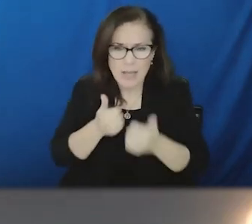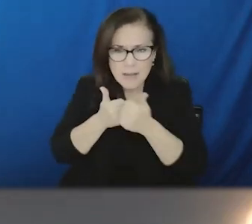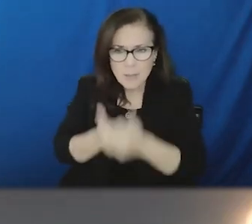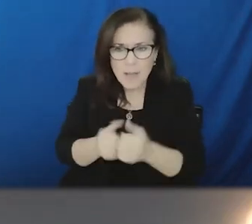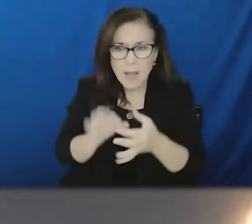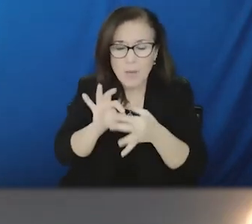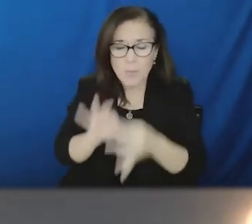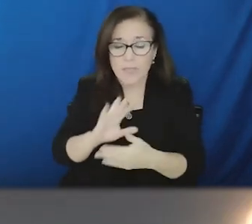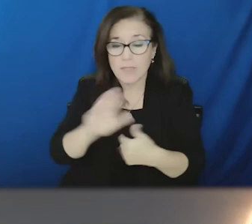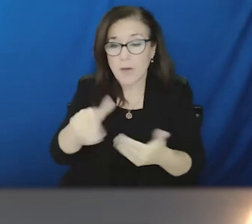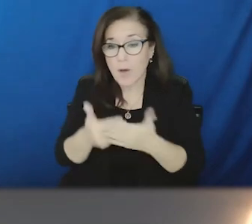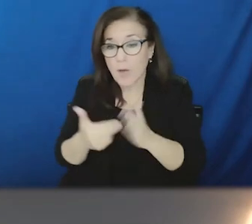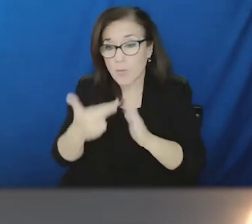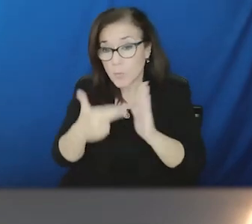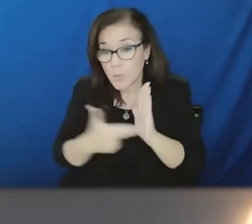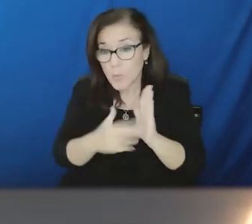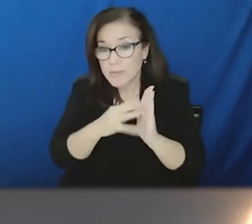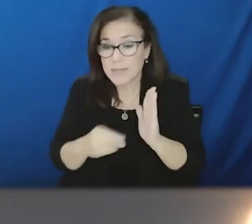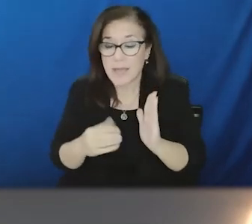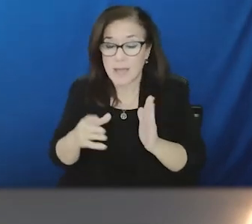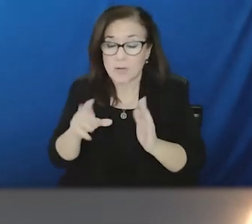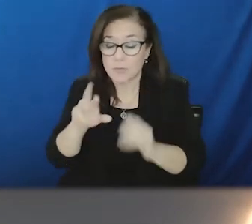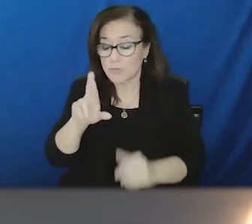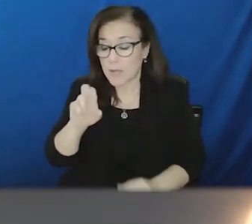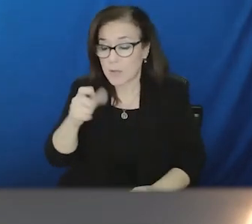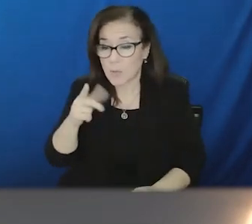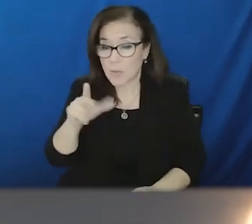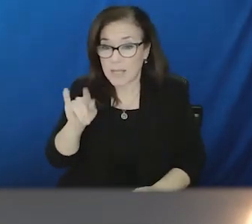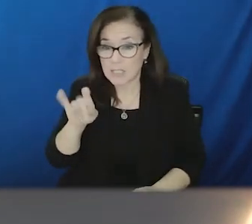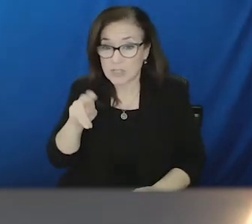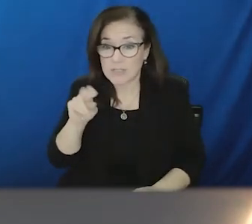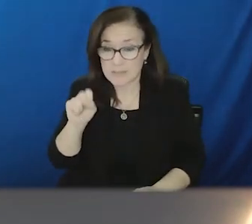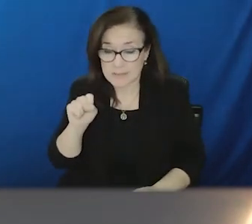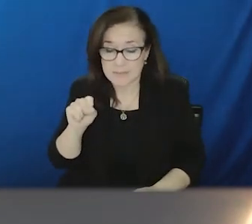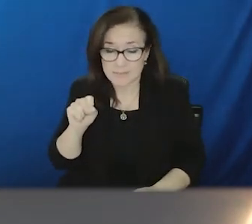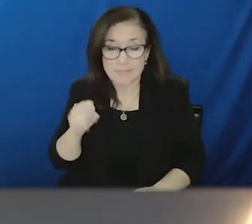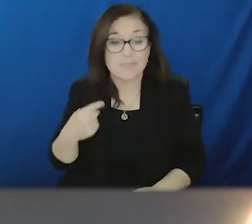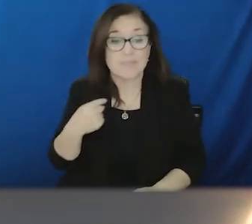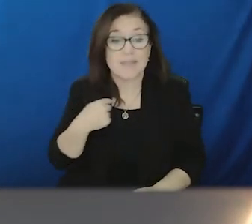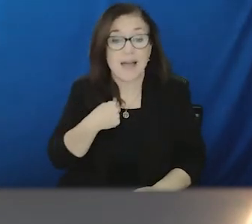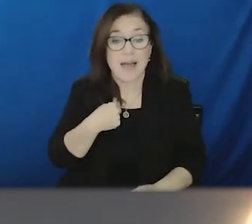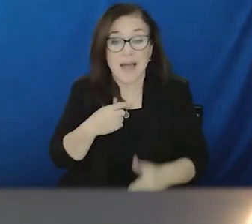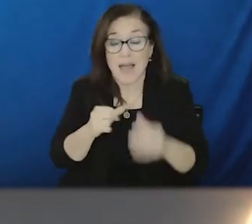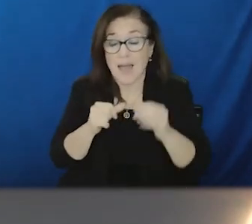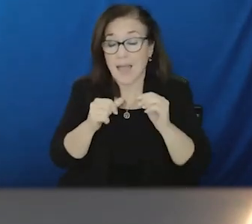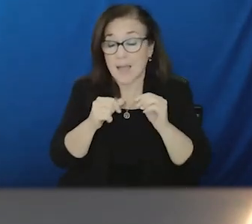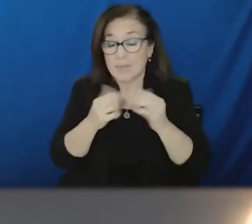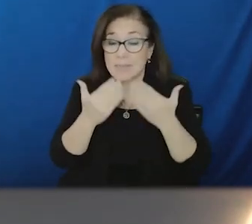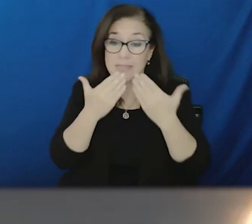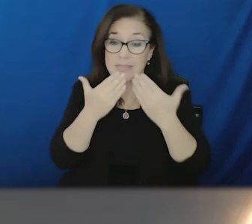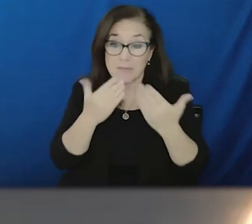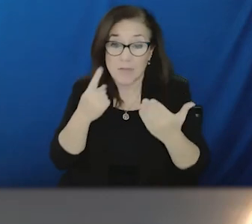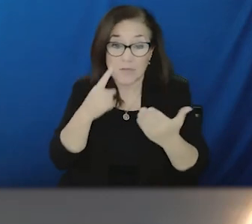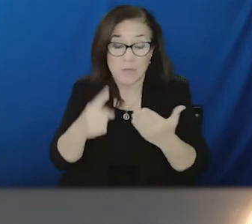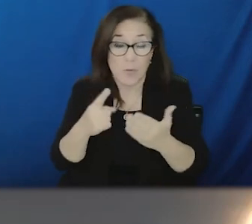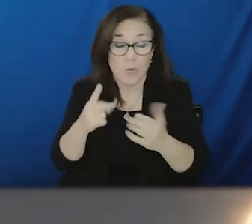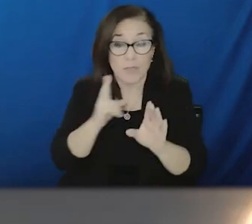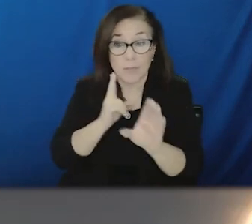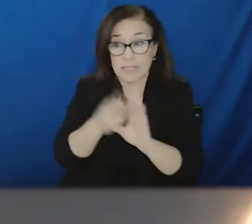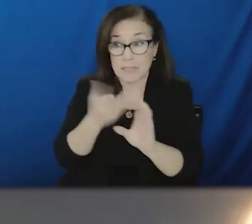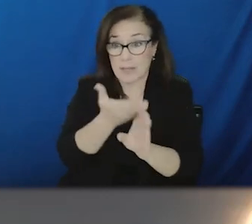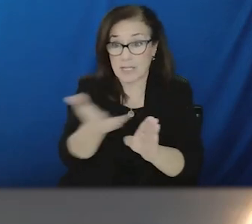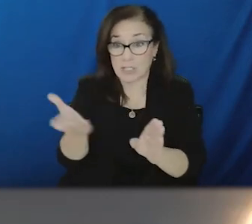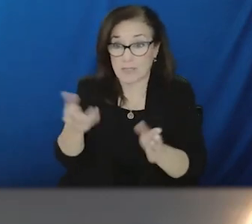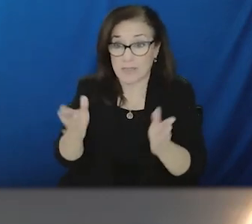and regulations. I'm also grateful for the continuing participation of our community